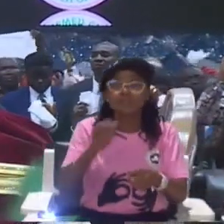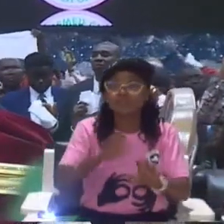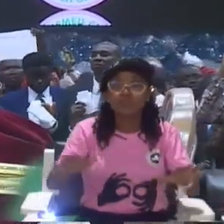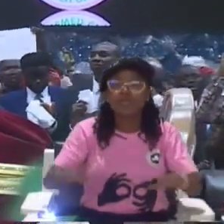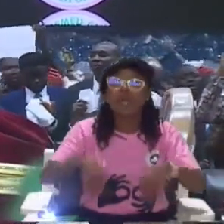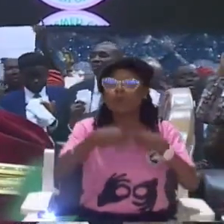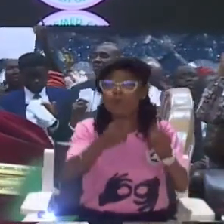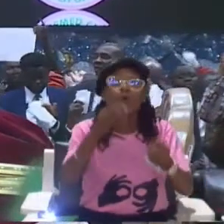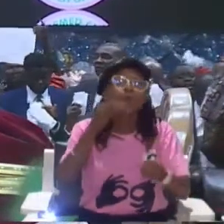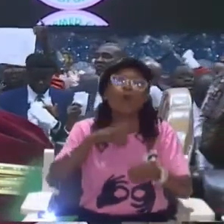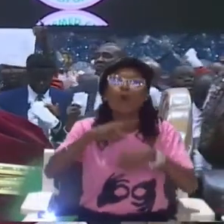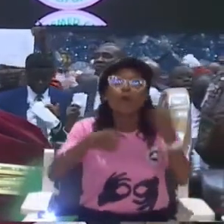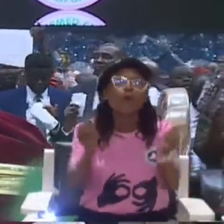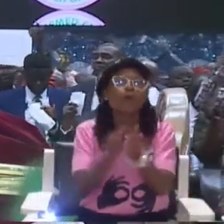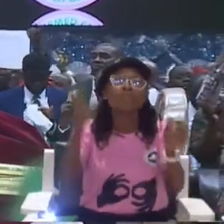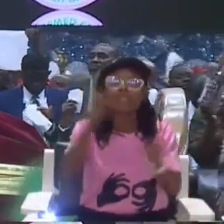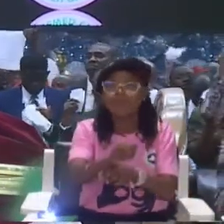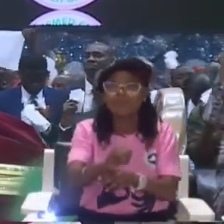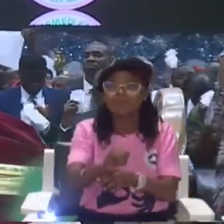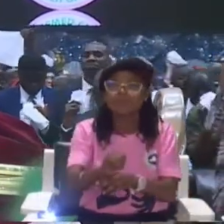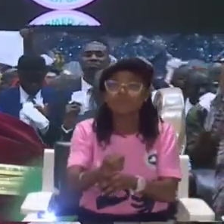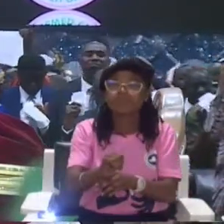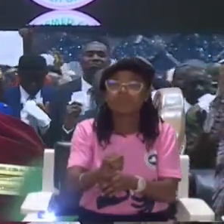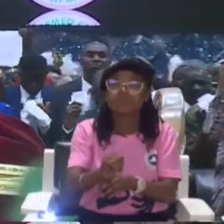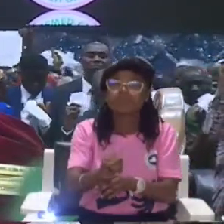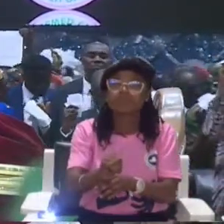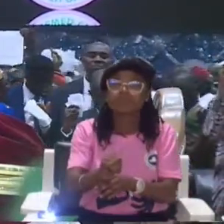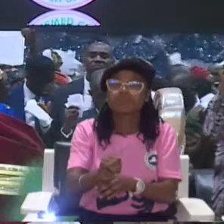with them. As